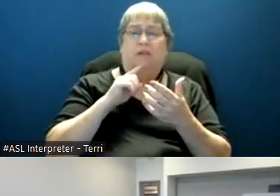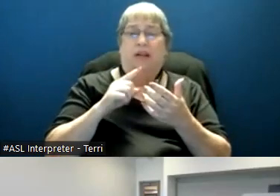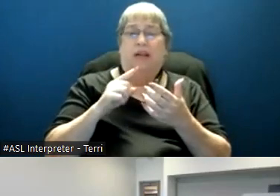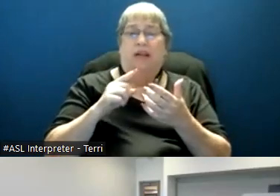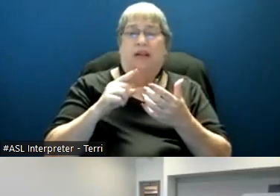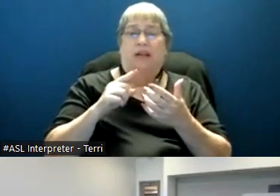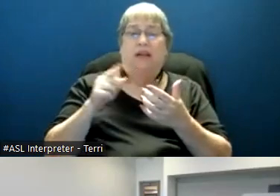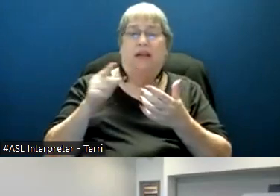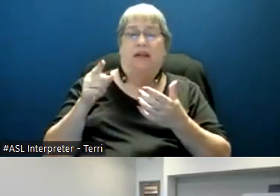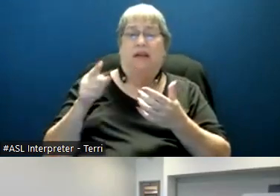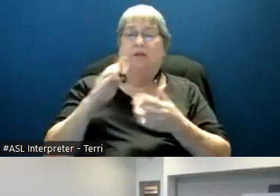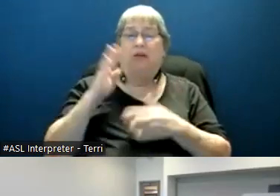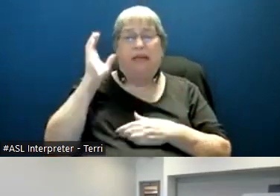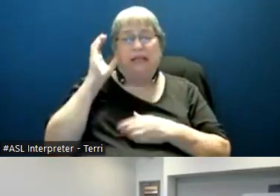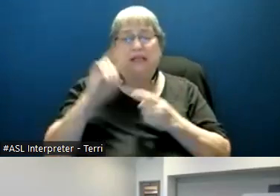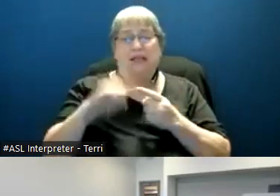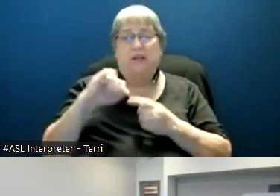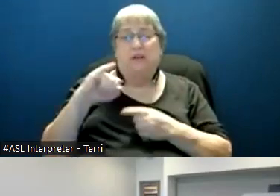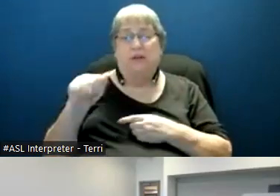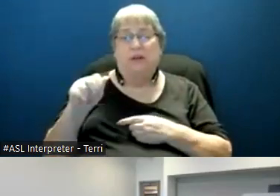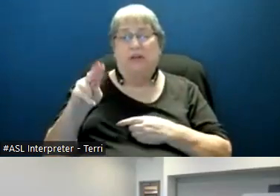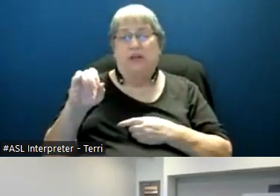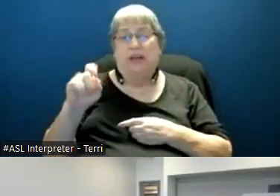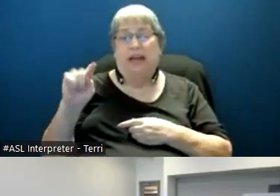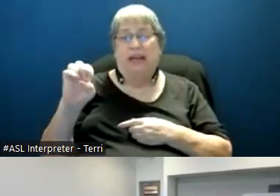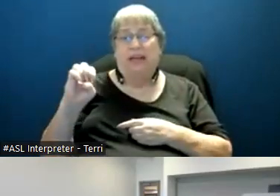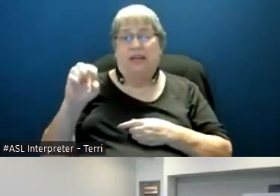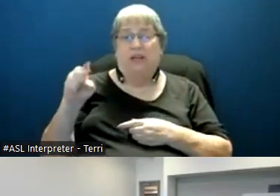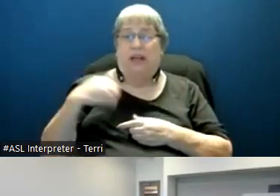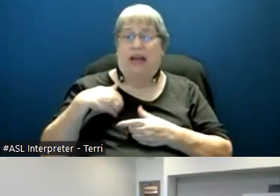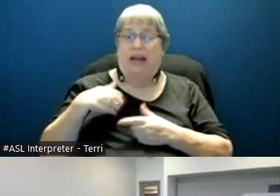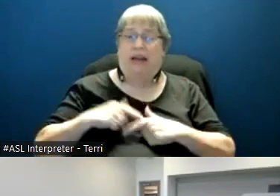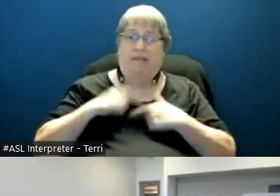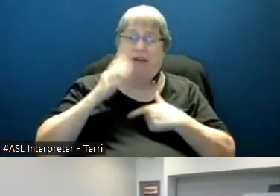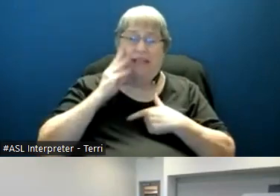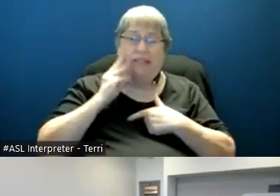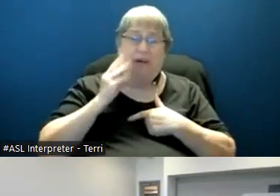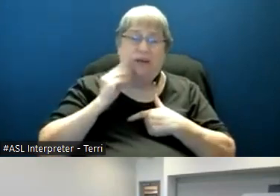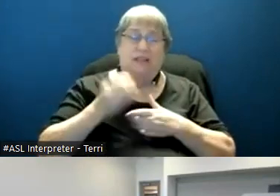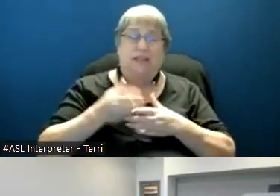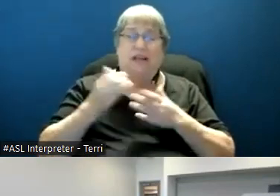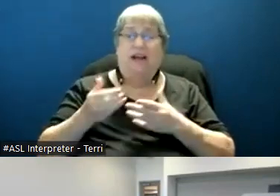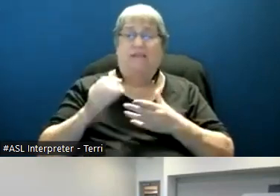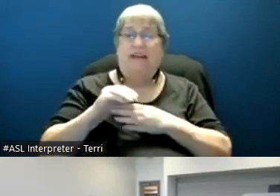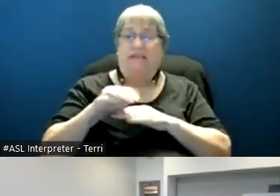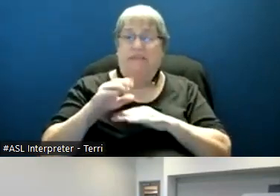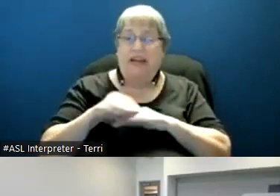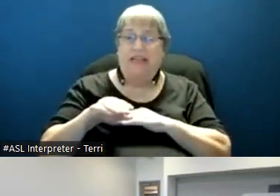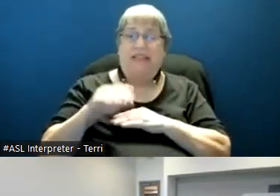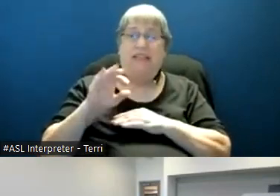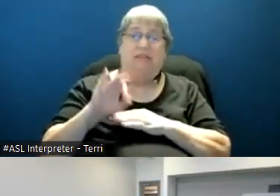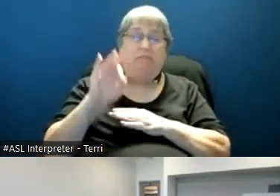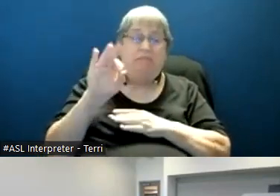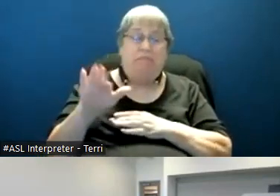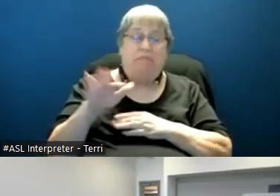person with lived experience that has a great amount of advice and tips. So I think we were trying to leverage that. But in the long